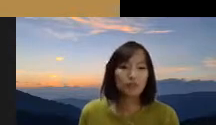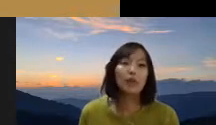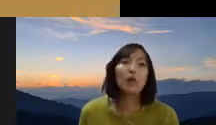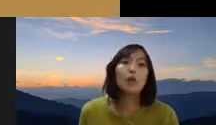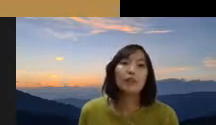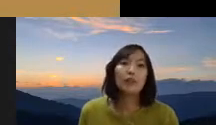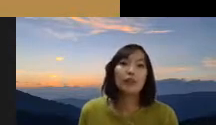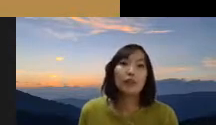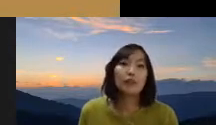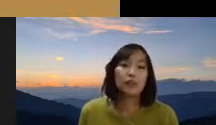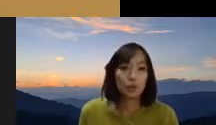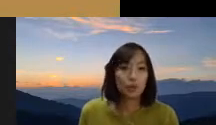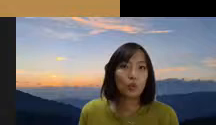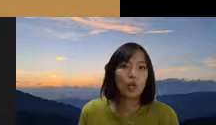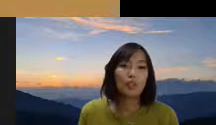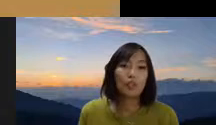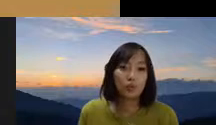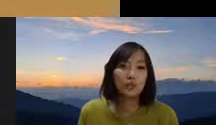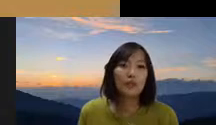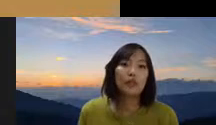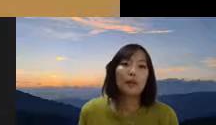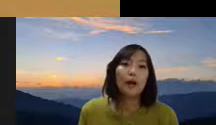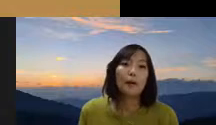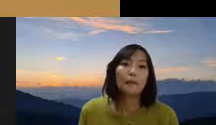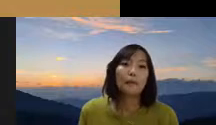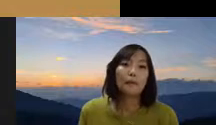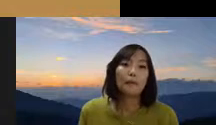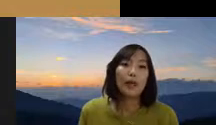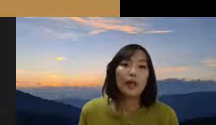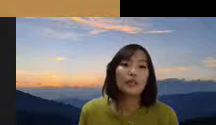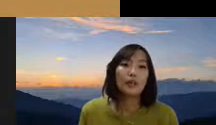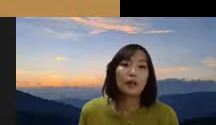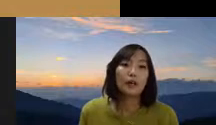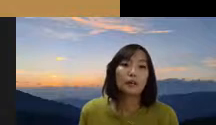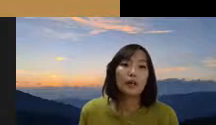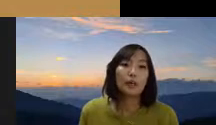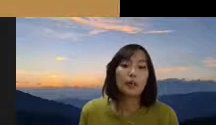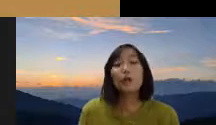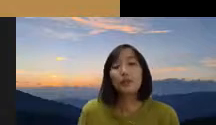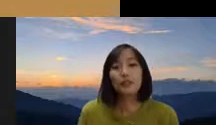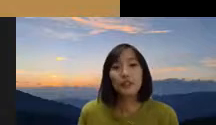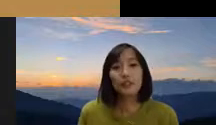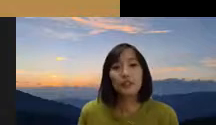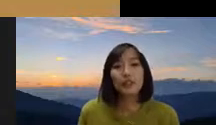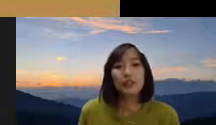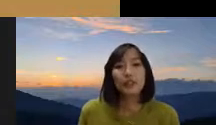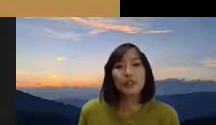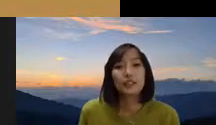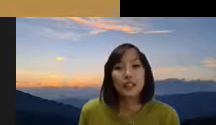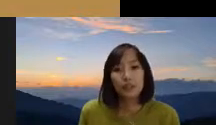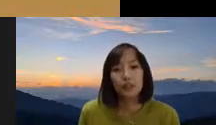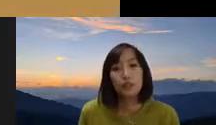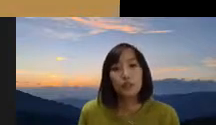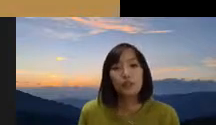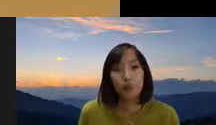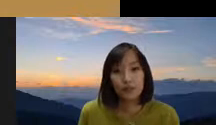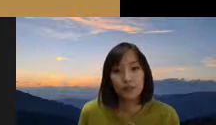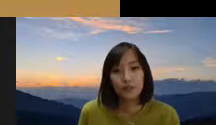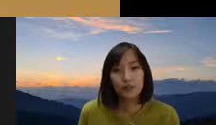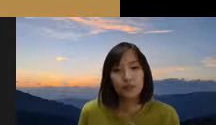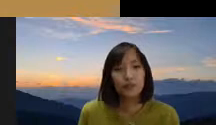come back to you with an FAQ document and with our personal contacts